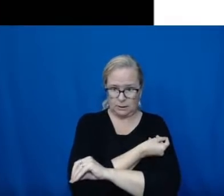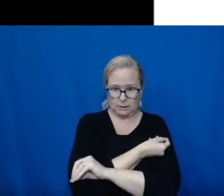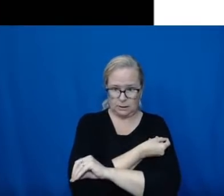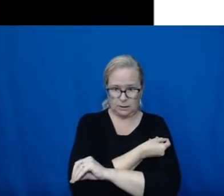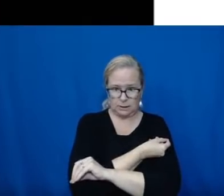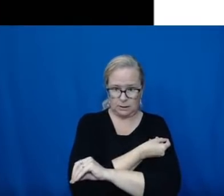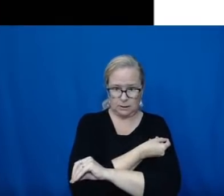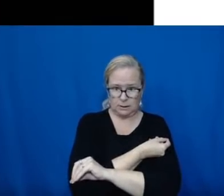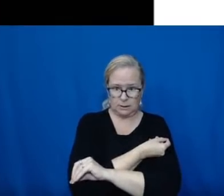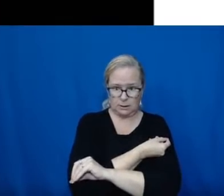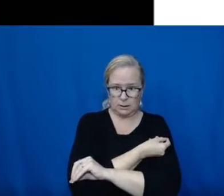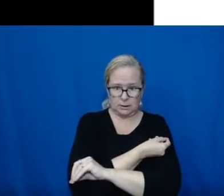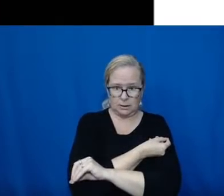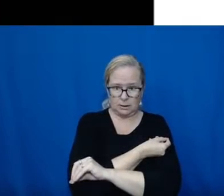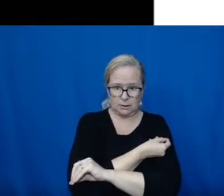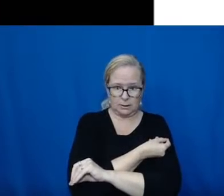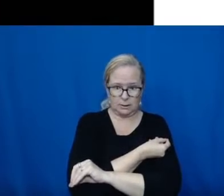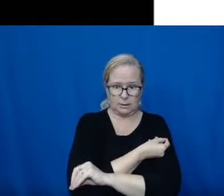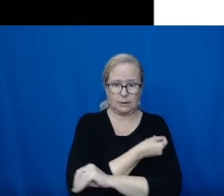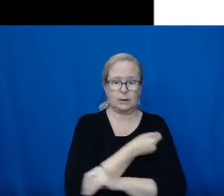vaccines, we could stop